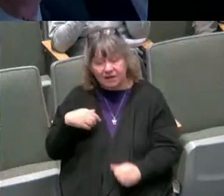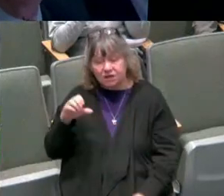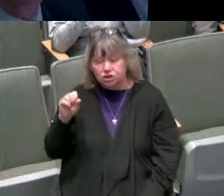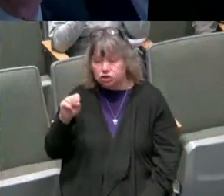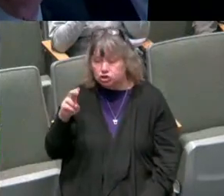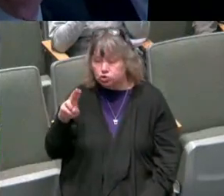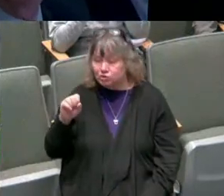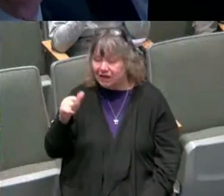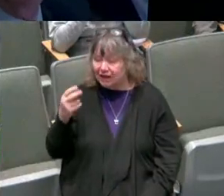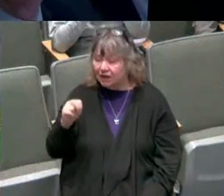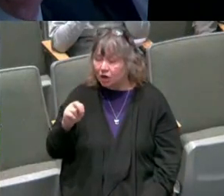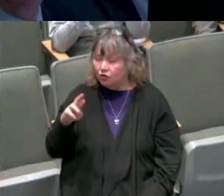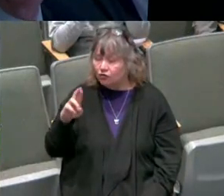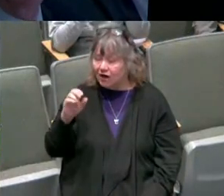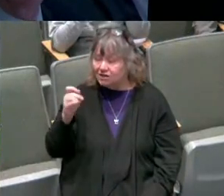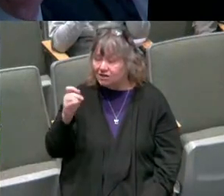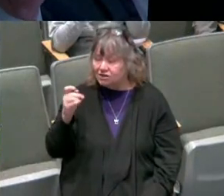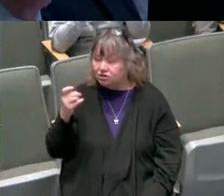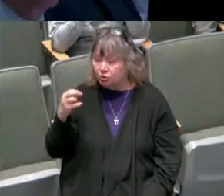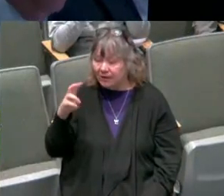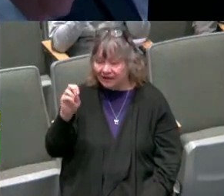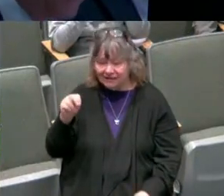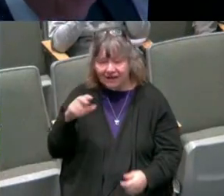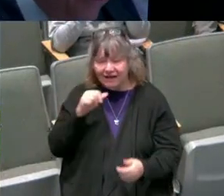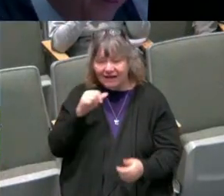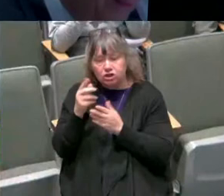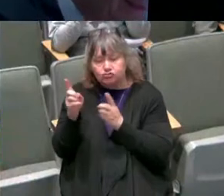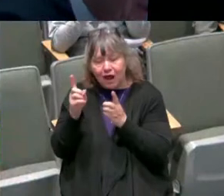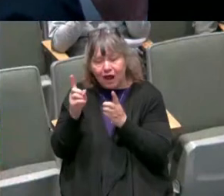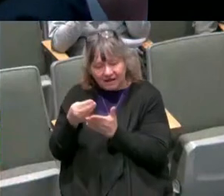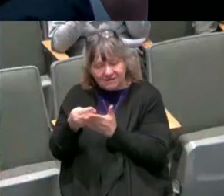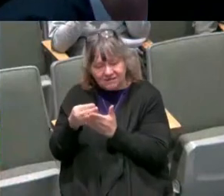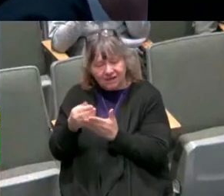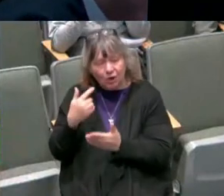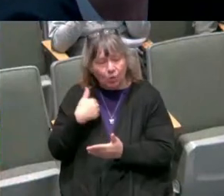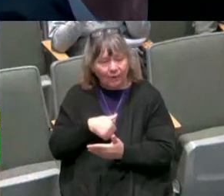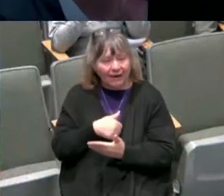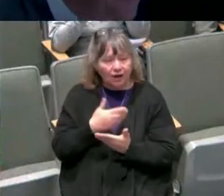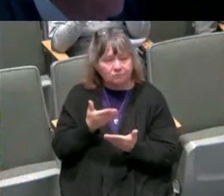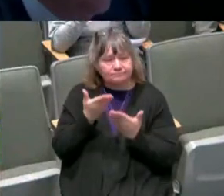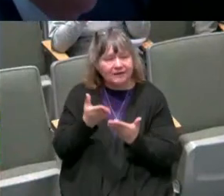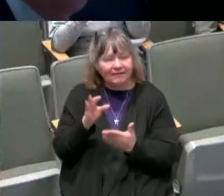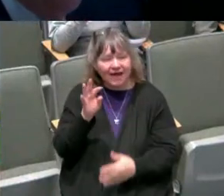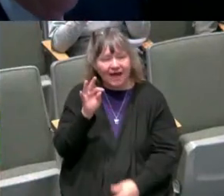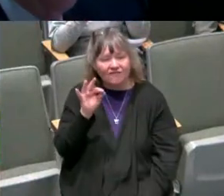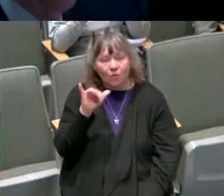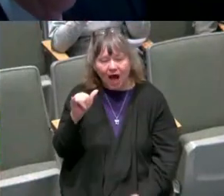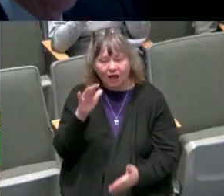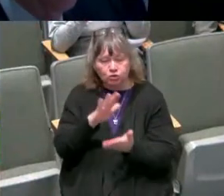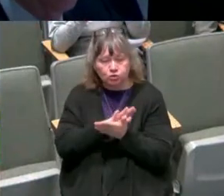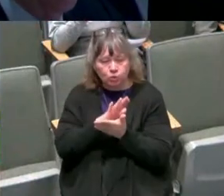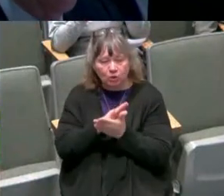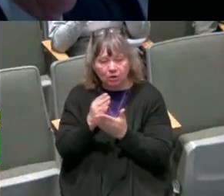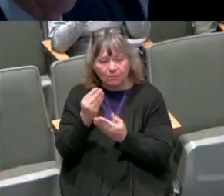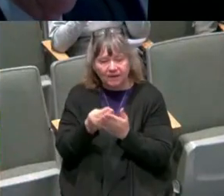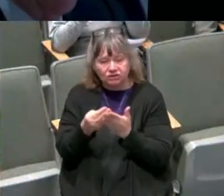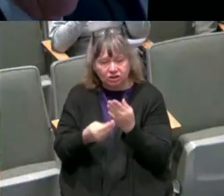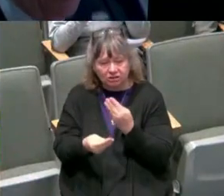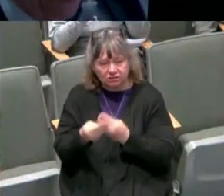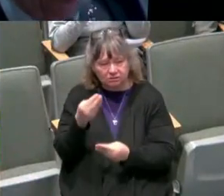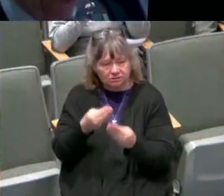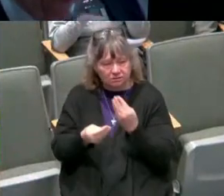rothermick the Director of Finance and operations it's our pleasure to present you tonight the FY 24 school budget